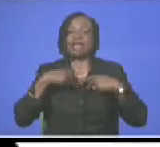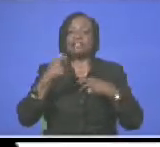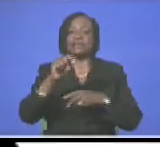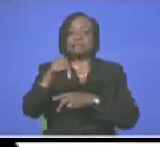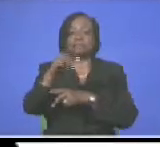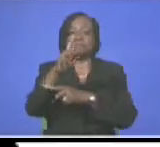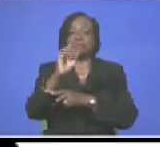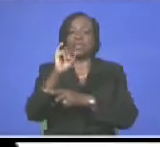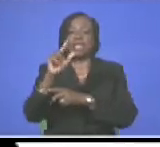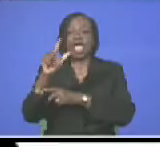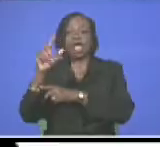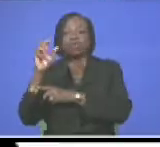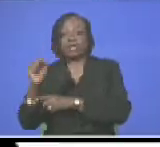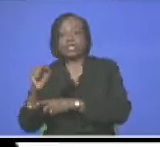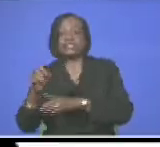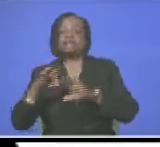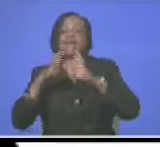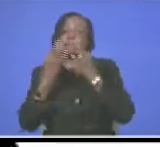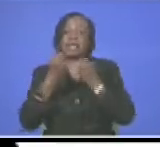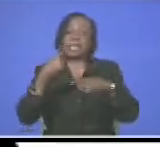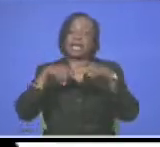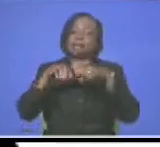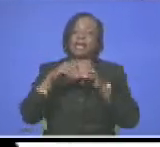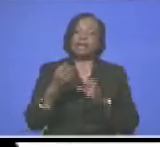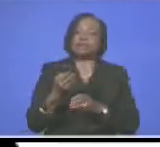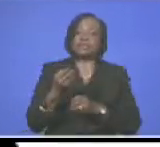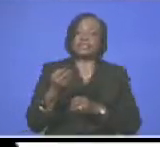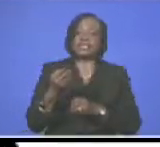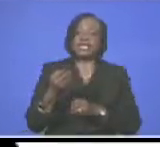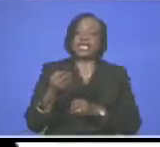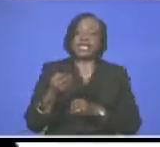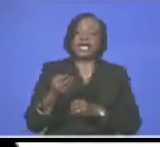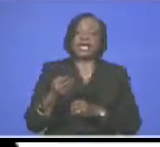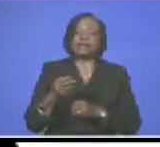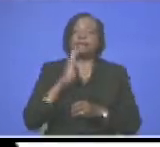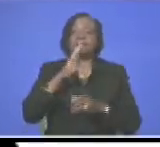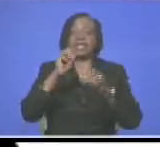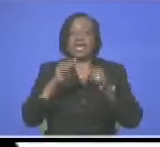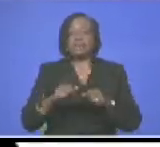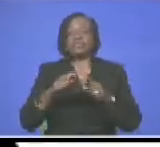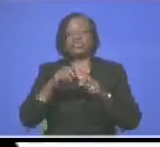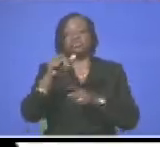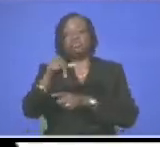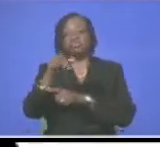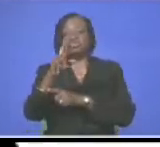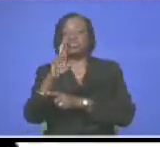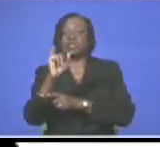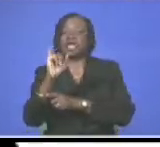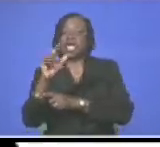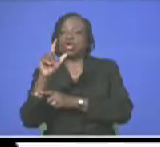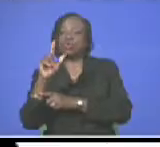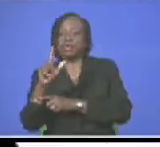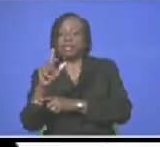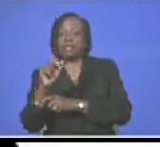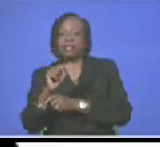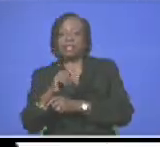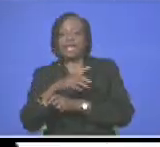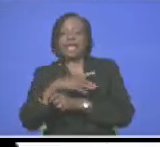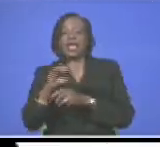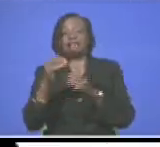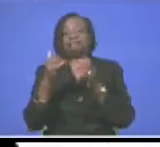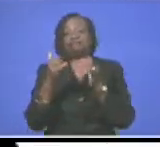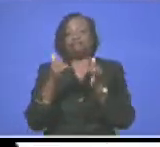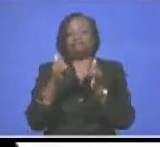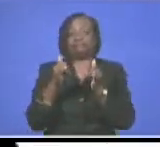families could come out here on the weekend and be able to grill. We're going to put a number of play